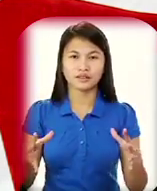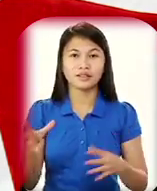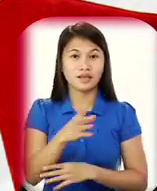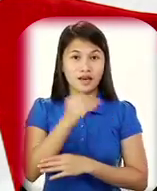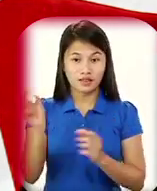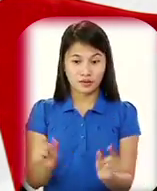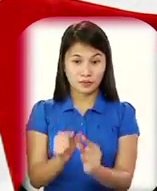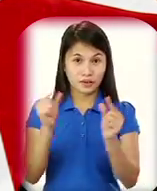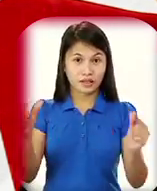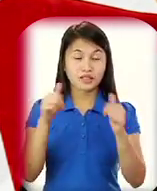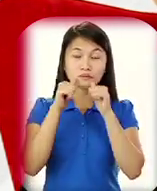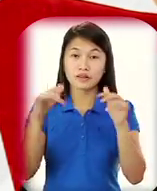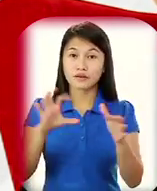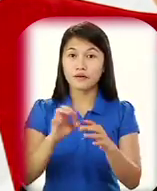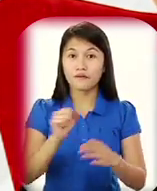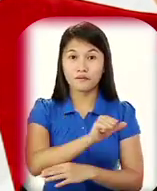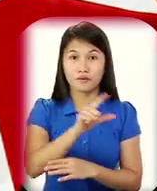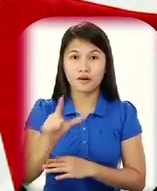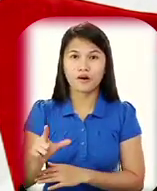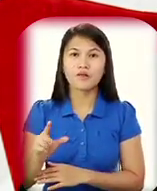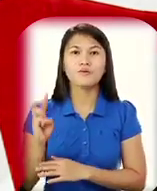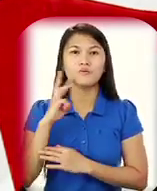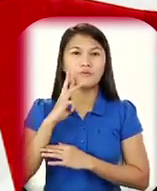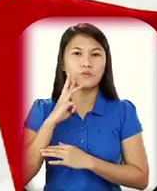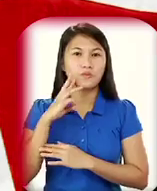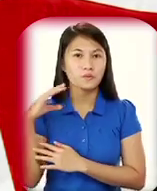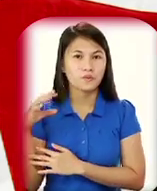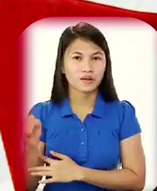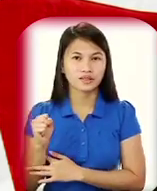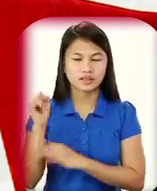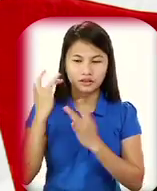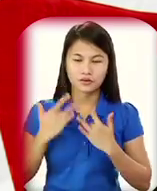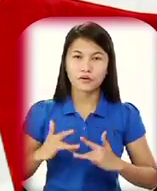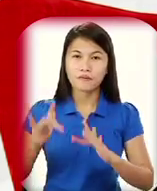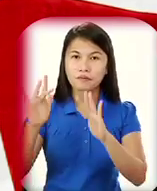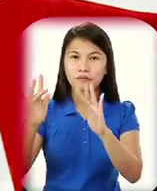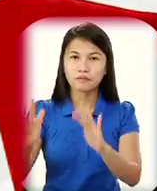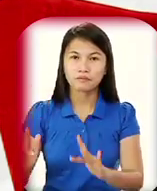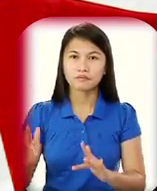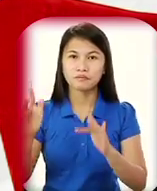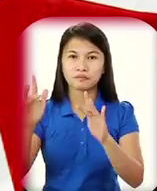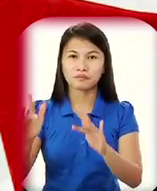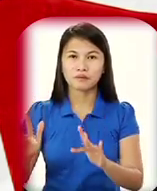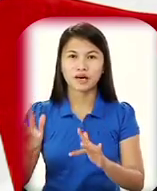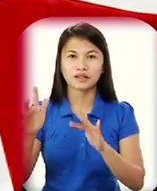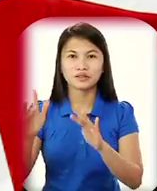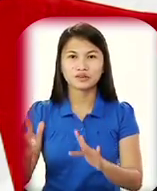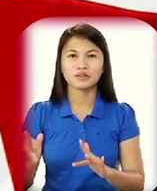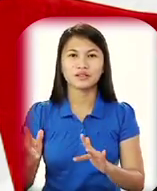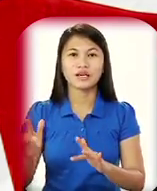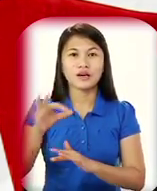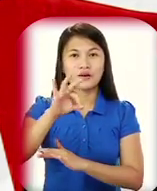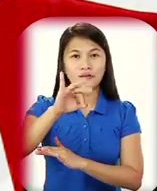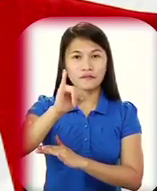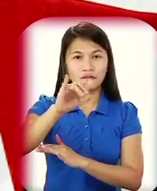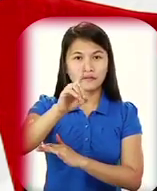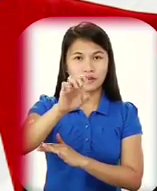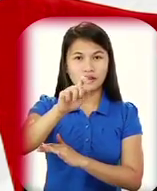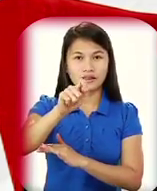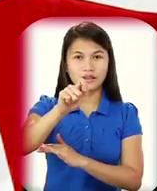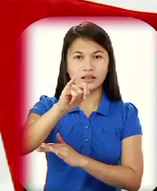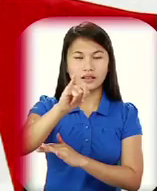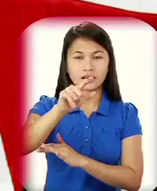tremendously. And the greatest blessing of all was the compassion, the mercy, the fidelity of